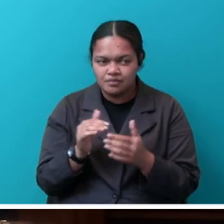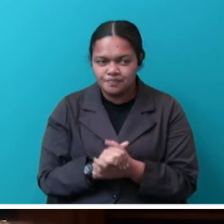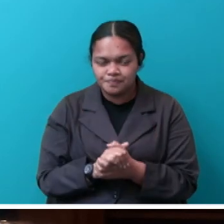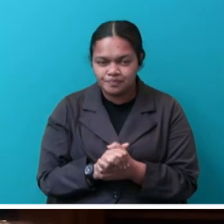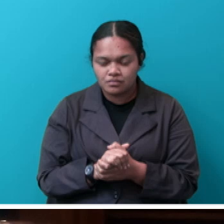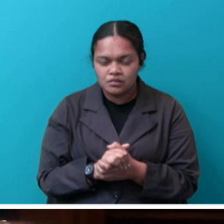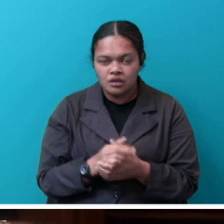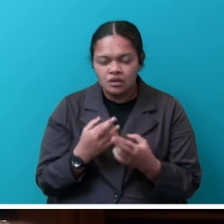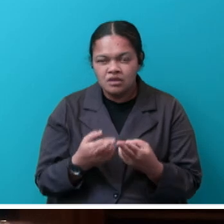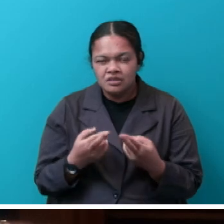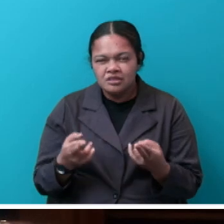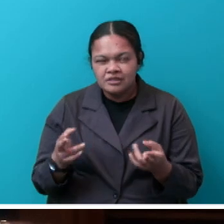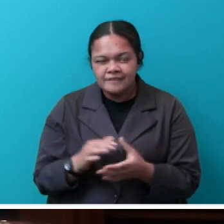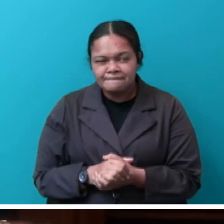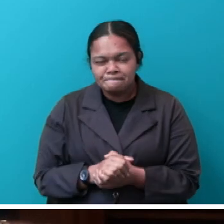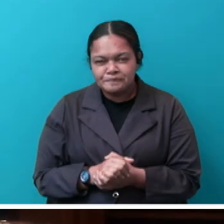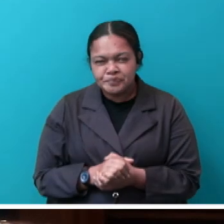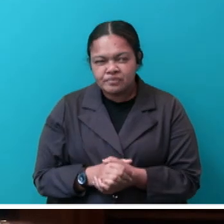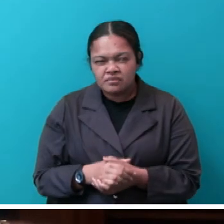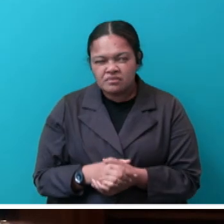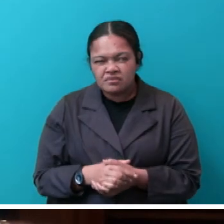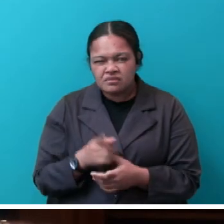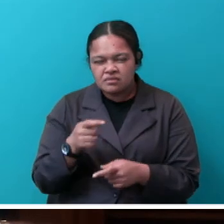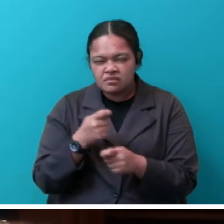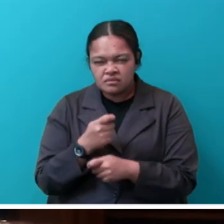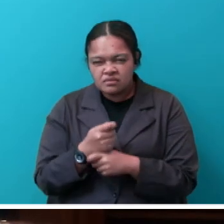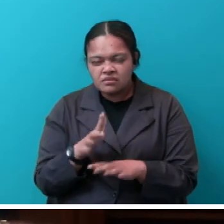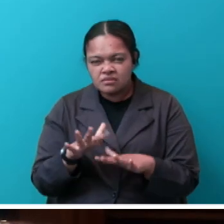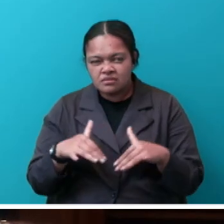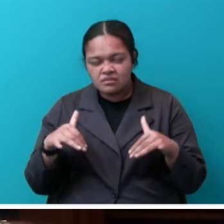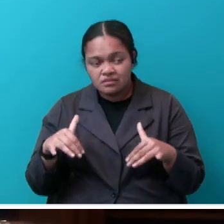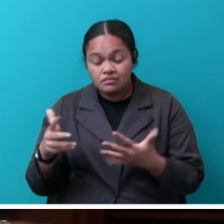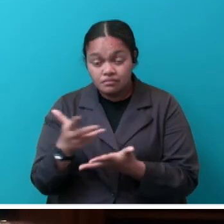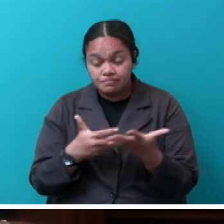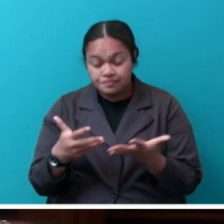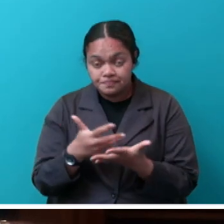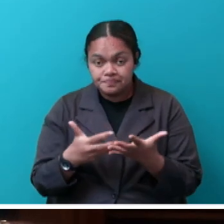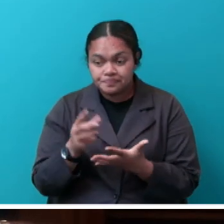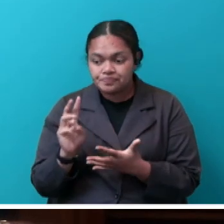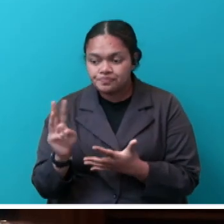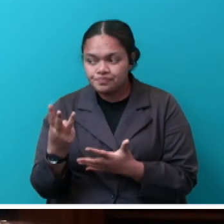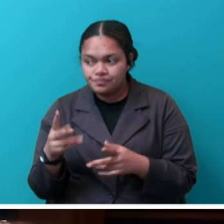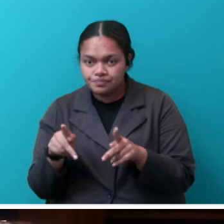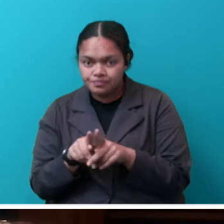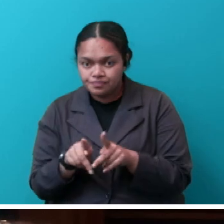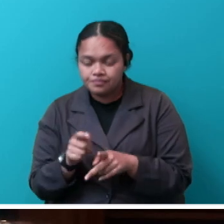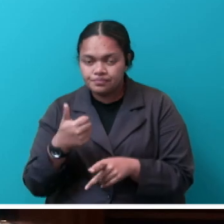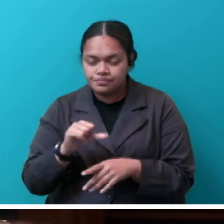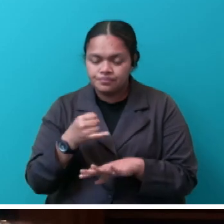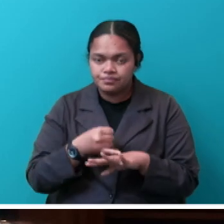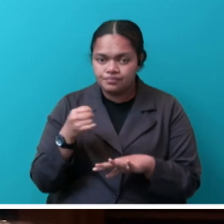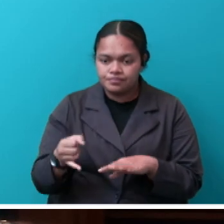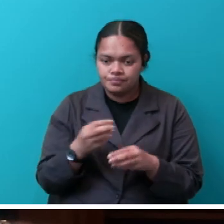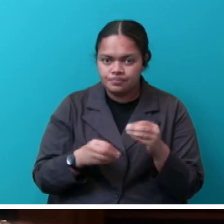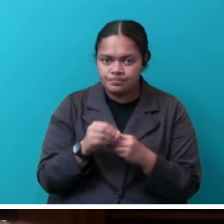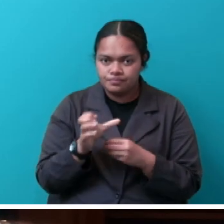Resource optimization. Administrative tasks are delegated to the third-party entity, allowing immigration officers to focus on